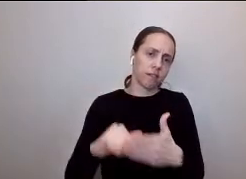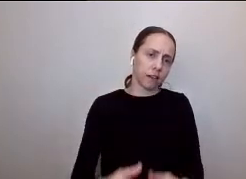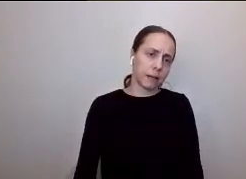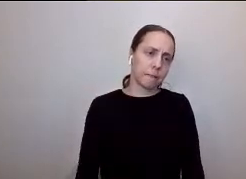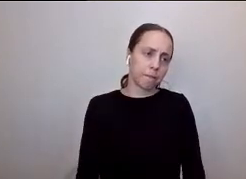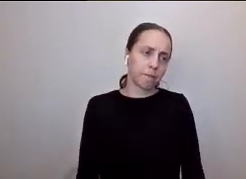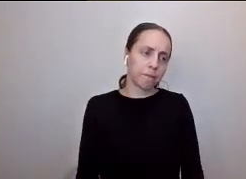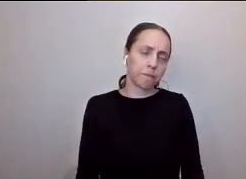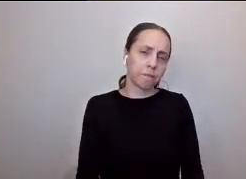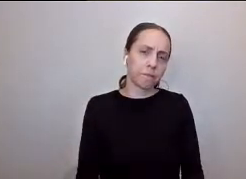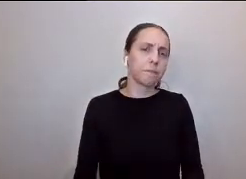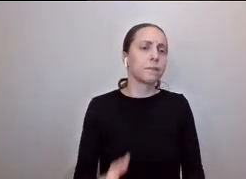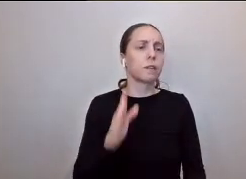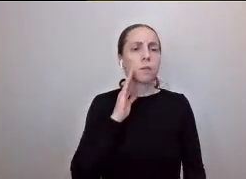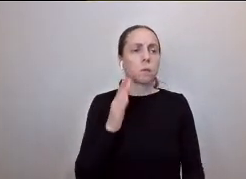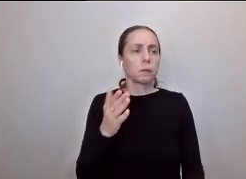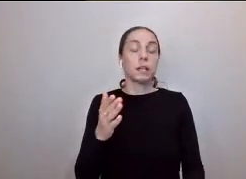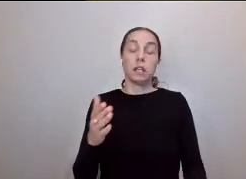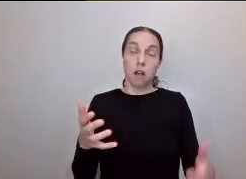discussion as we move forward.